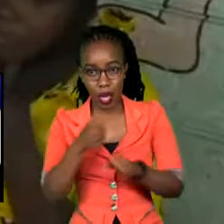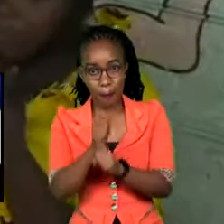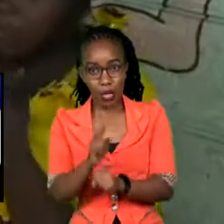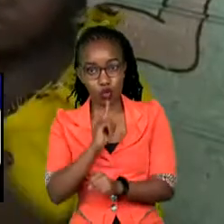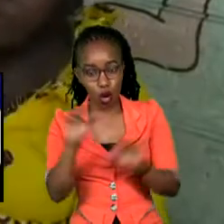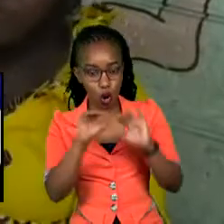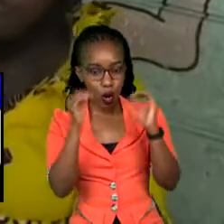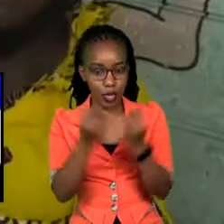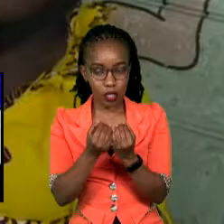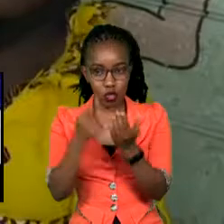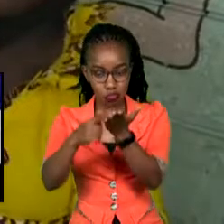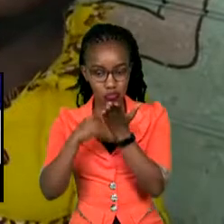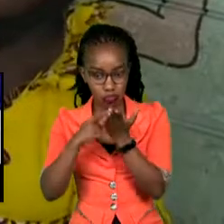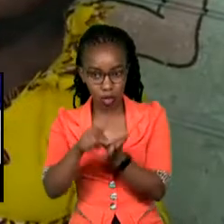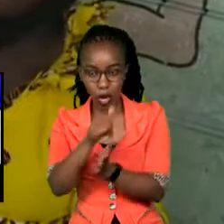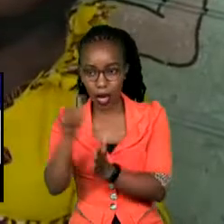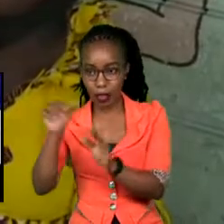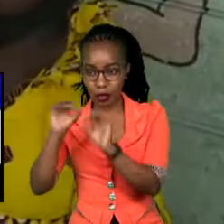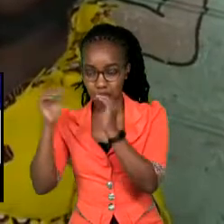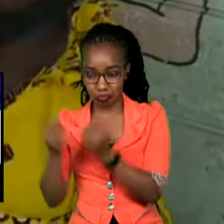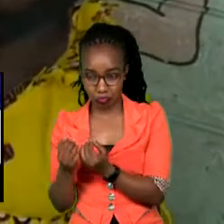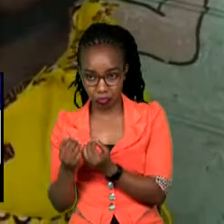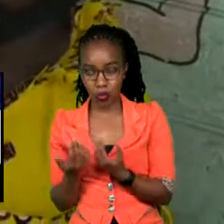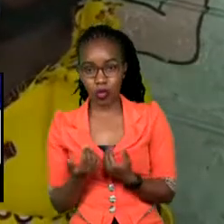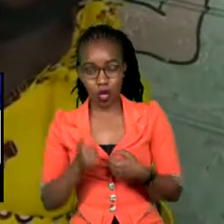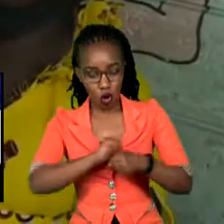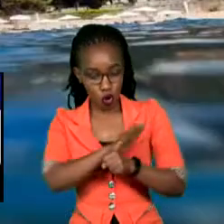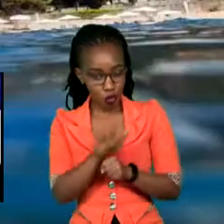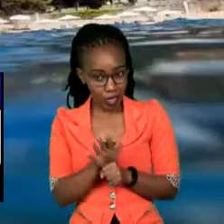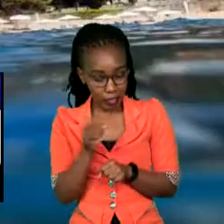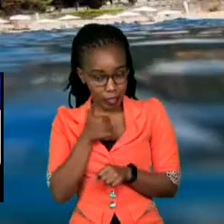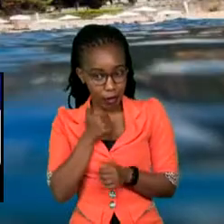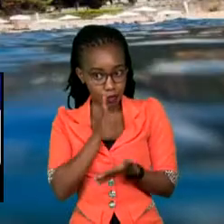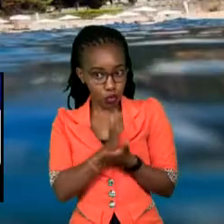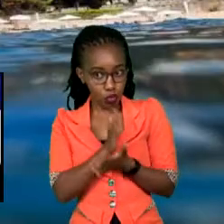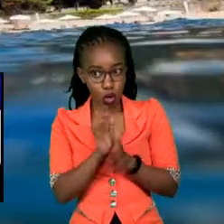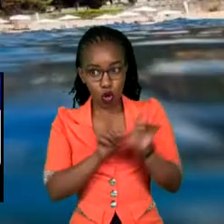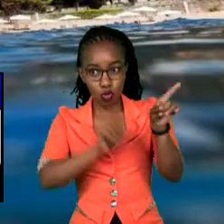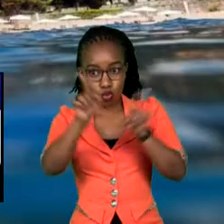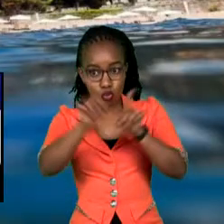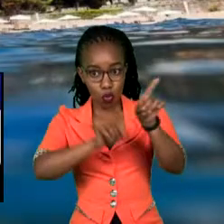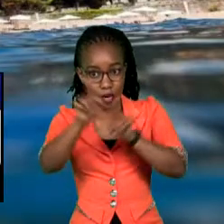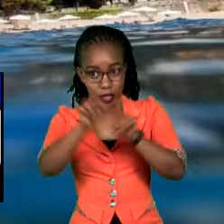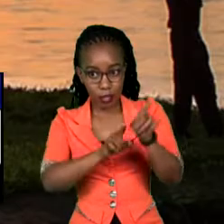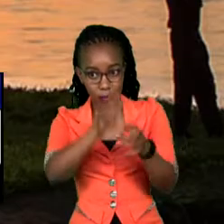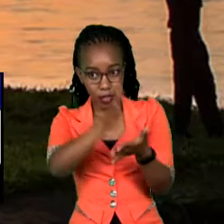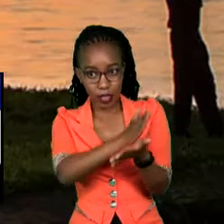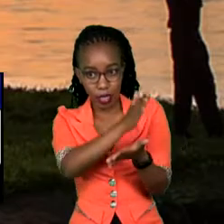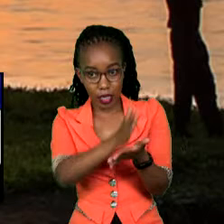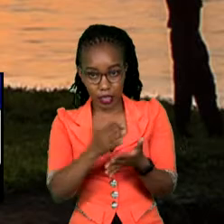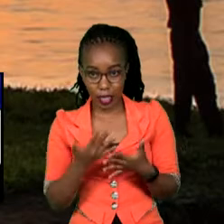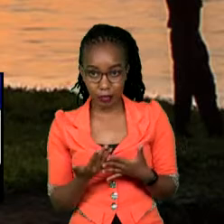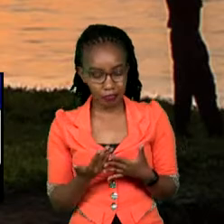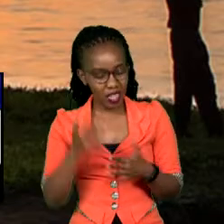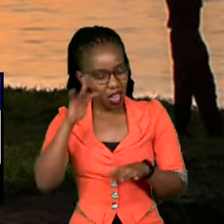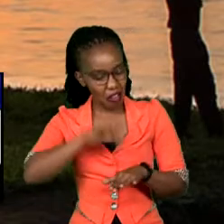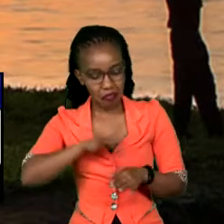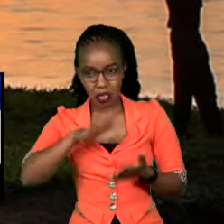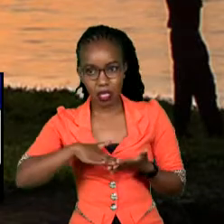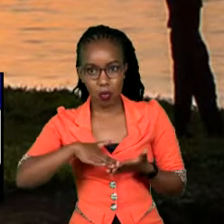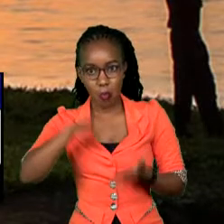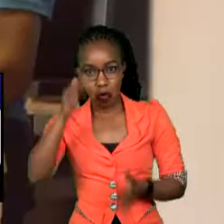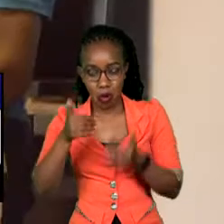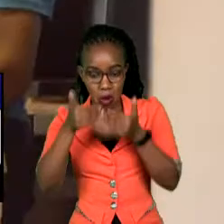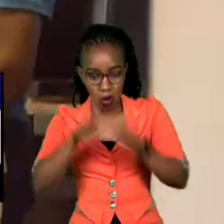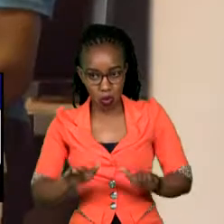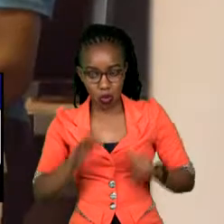organizations. With the onset of COVID-19 in the country, the tourism and travel sector became the hardest hit, losing